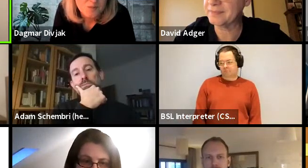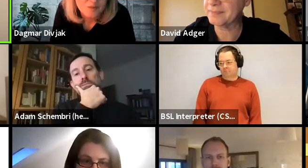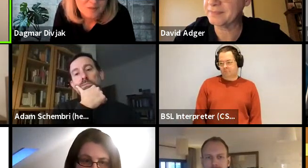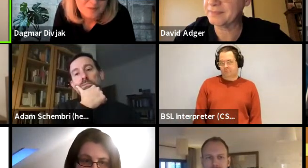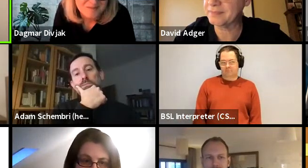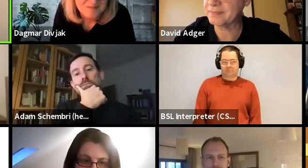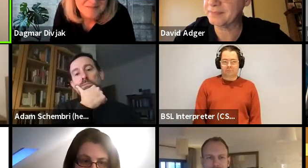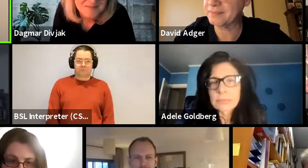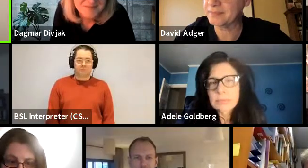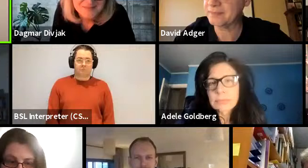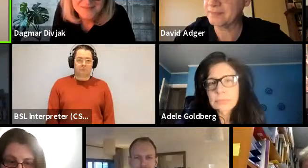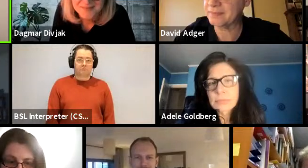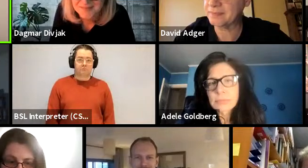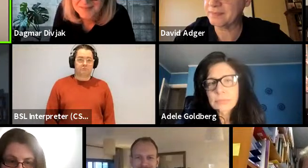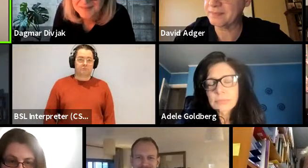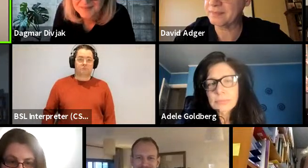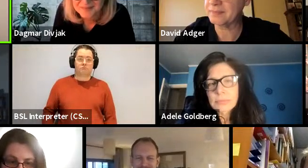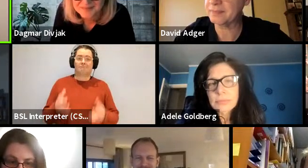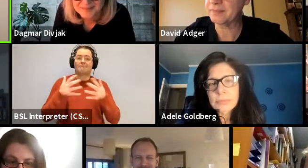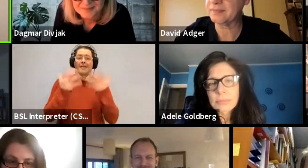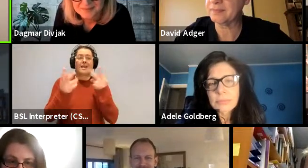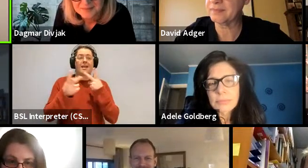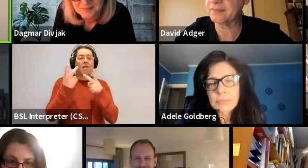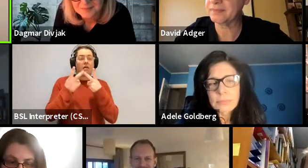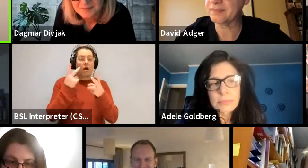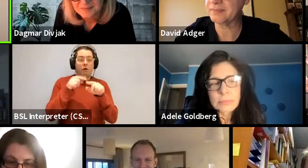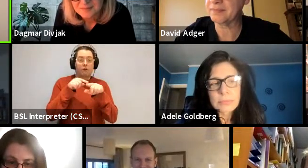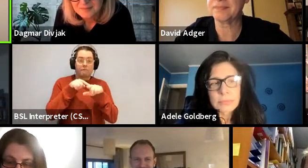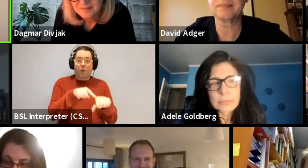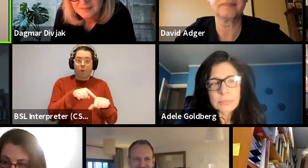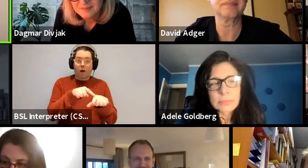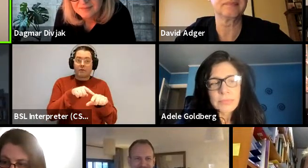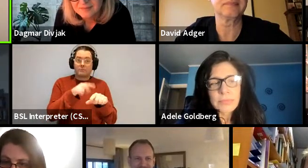would anyone else like to follow up on that um comments on that point